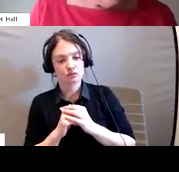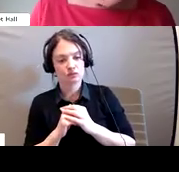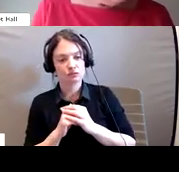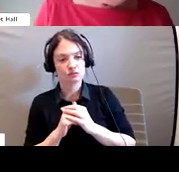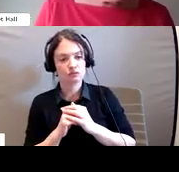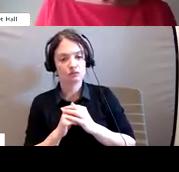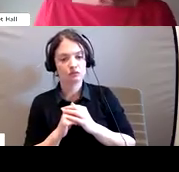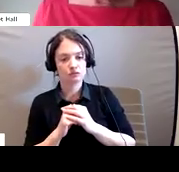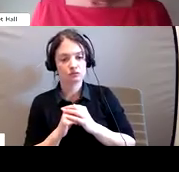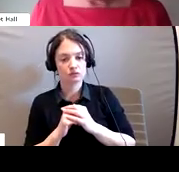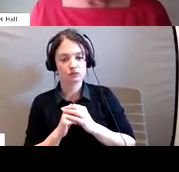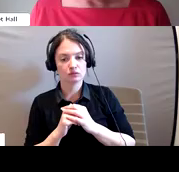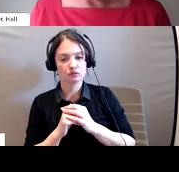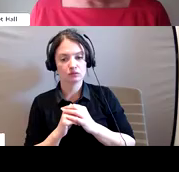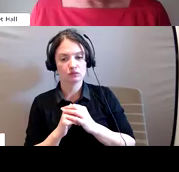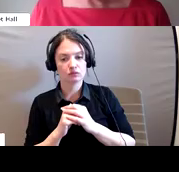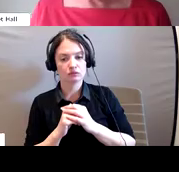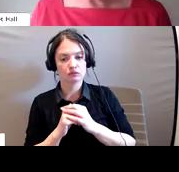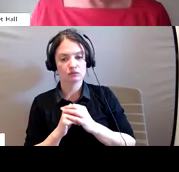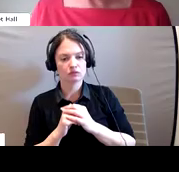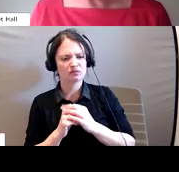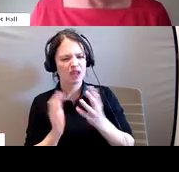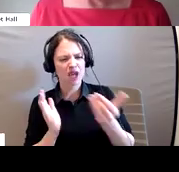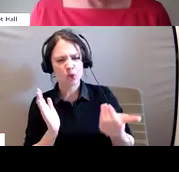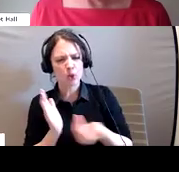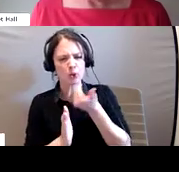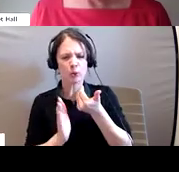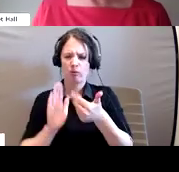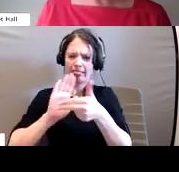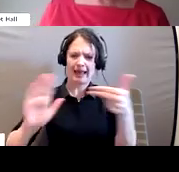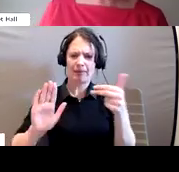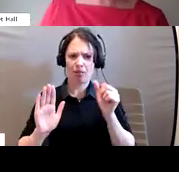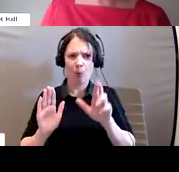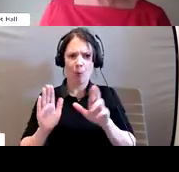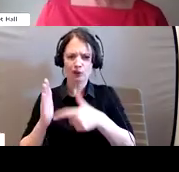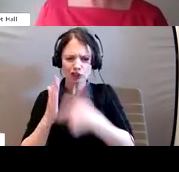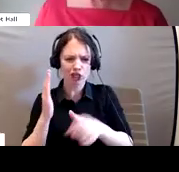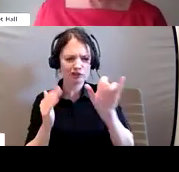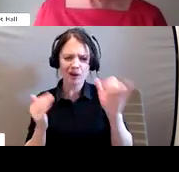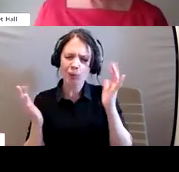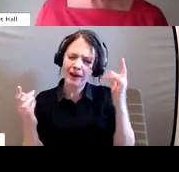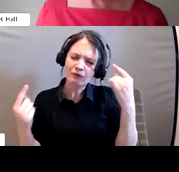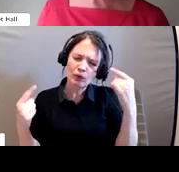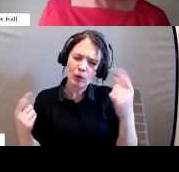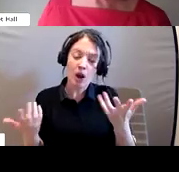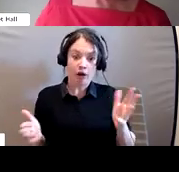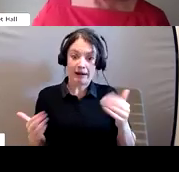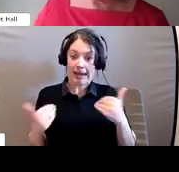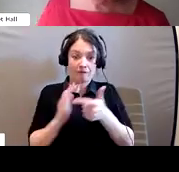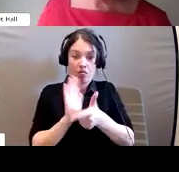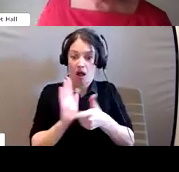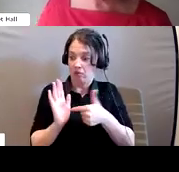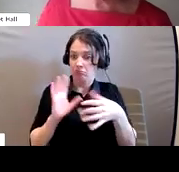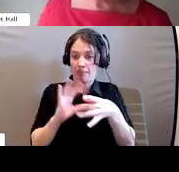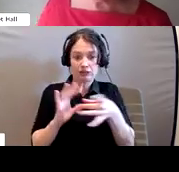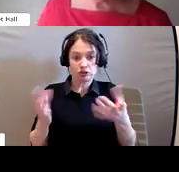Now, why do we need a new offense, a new criminal offense for this? Don't we have sort of existing criminal offenses that we